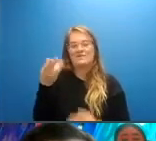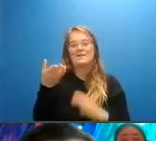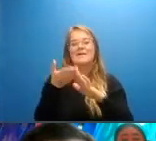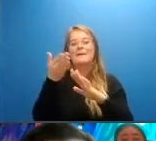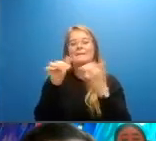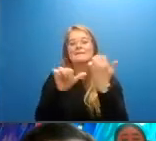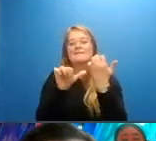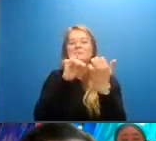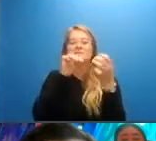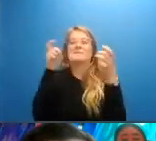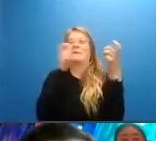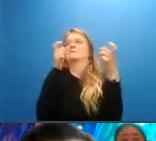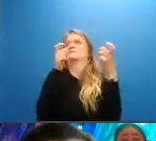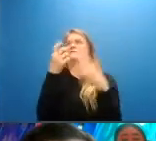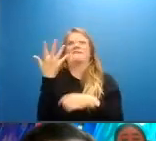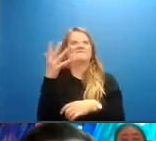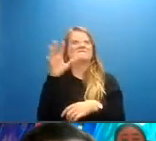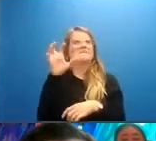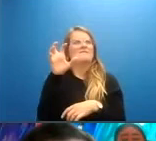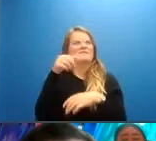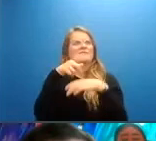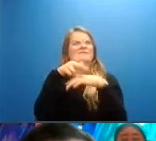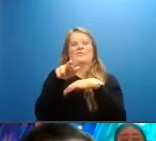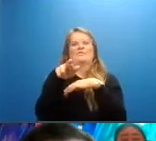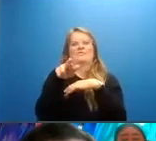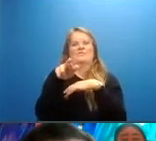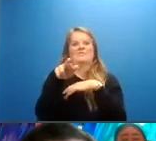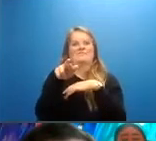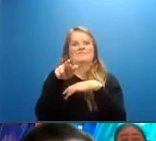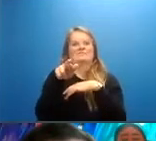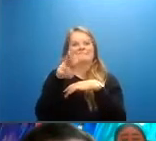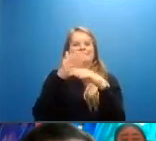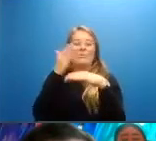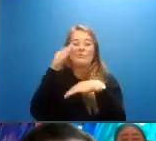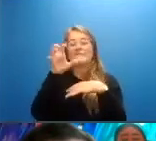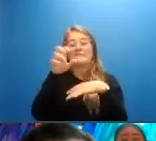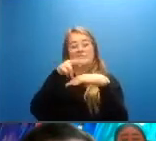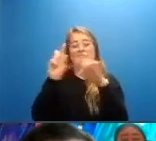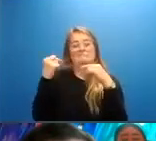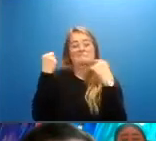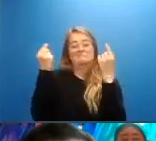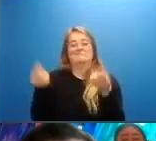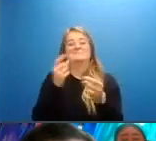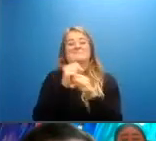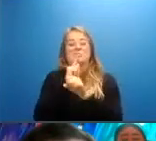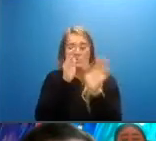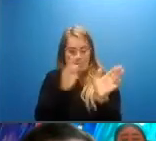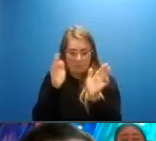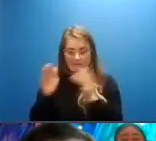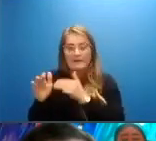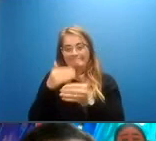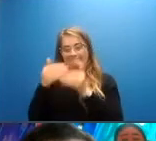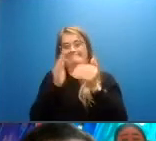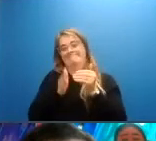pretty much manages the 500 plus referrals that we've received since we started, and keeps us organized and on track. Her role